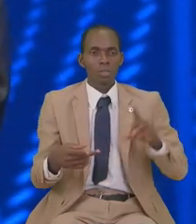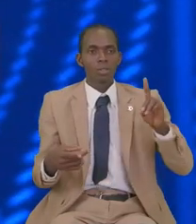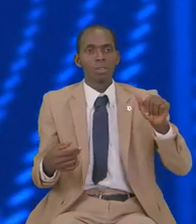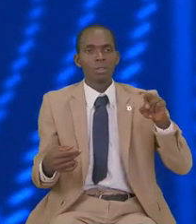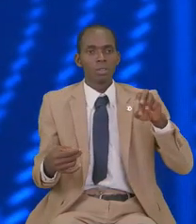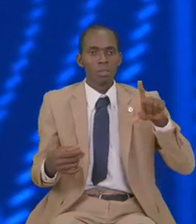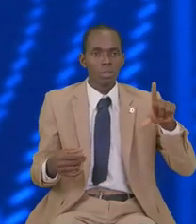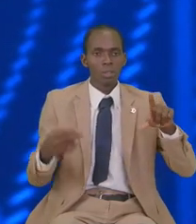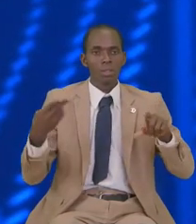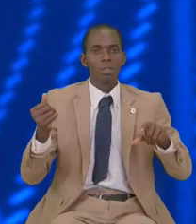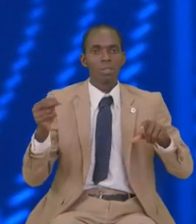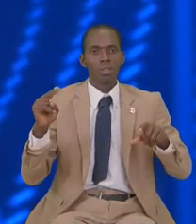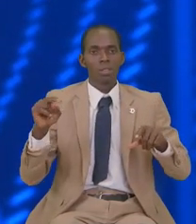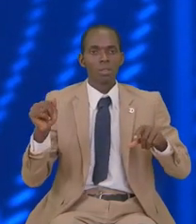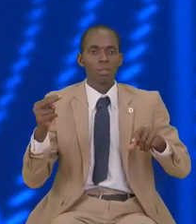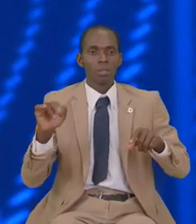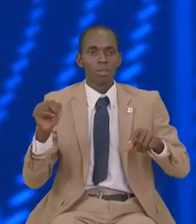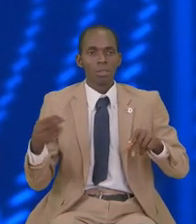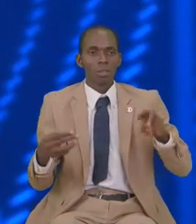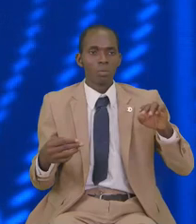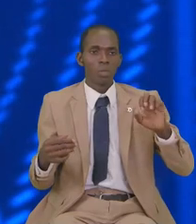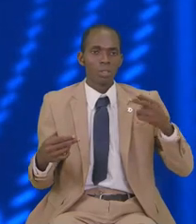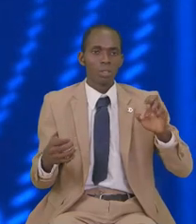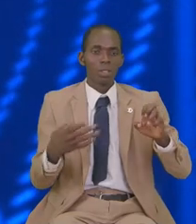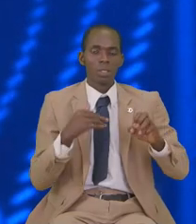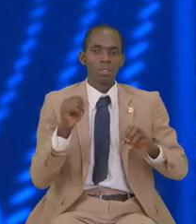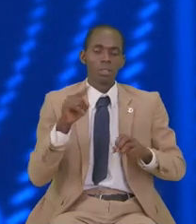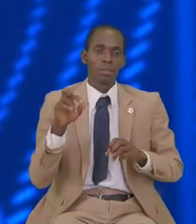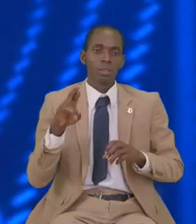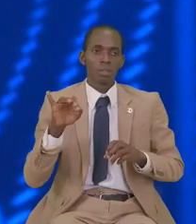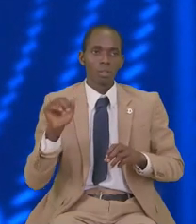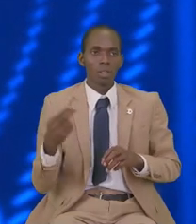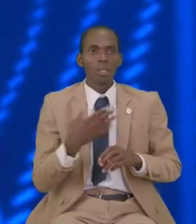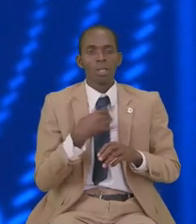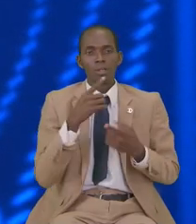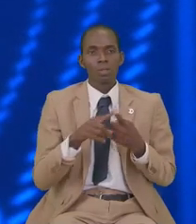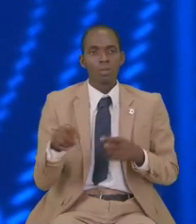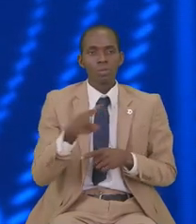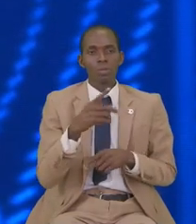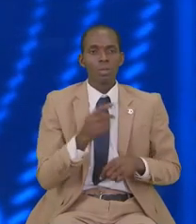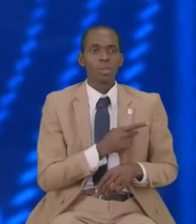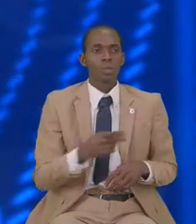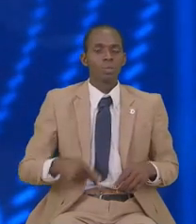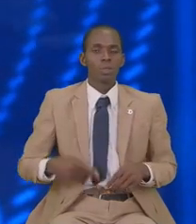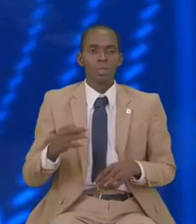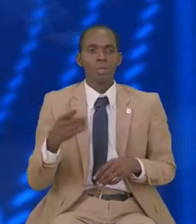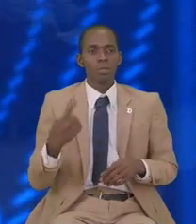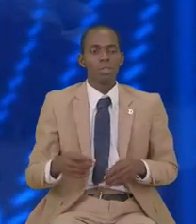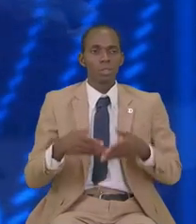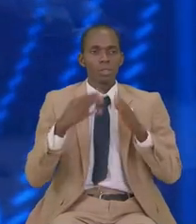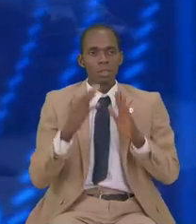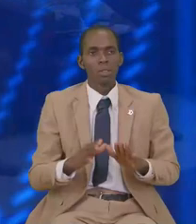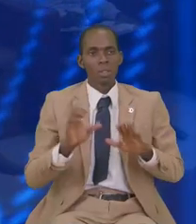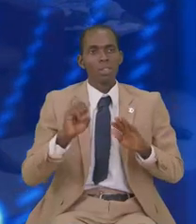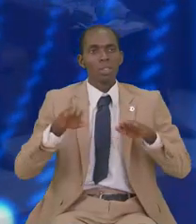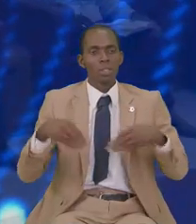Mishael, and Azariah. Reading from verse 7 now, it says, unto whom the prince of the eunuchs